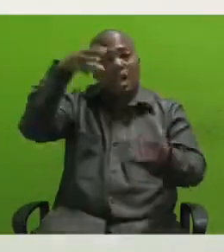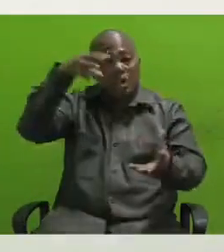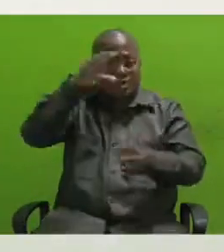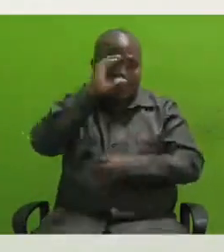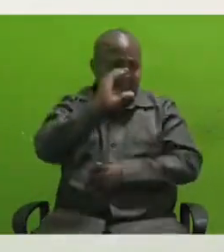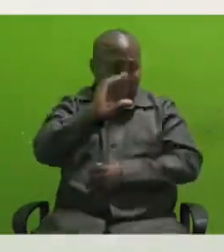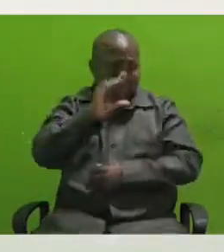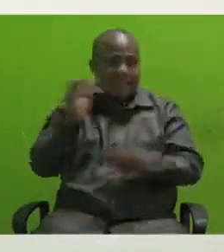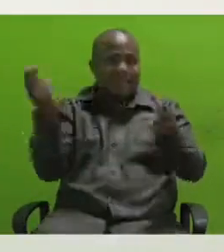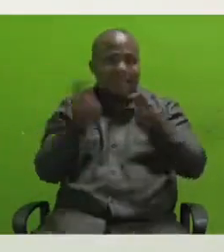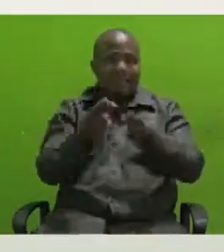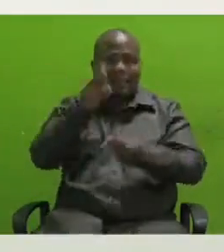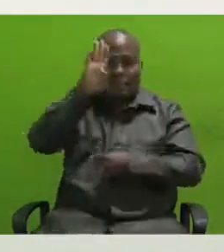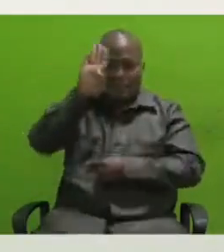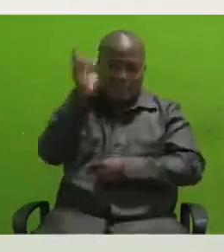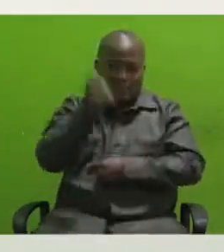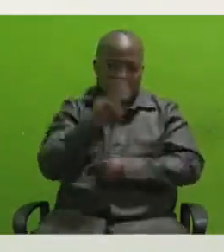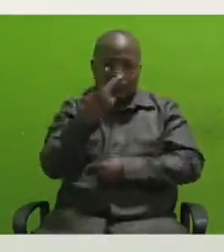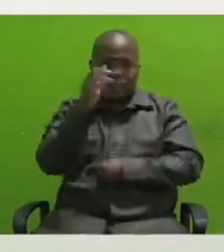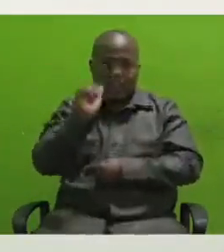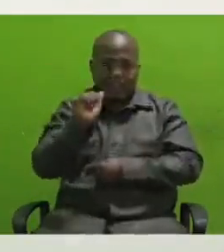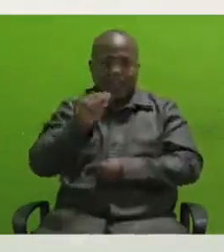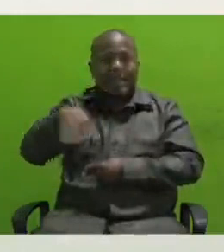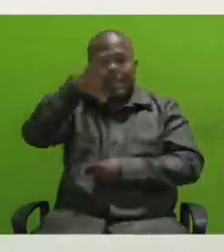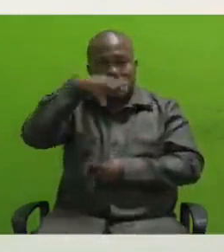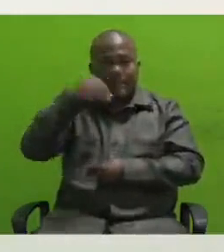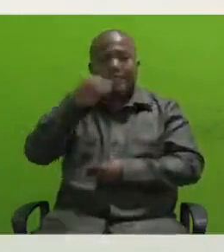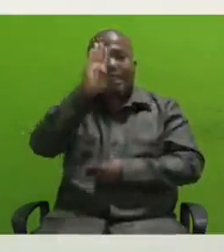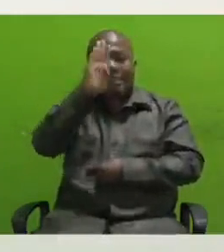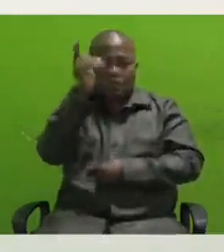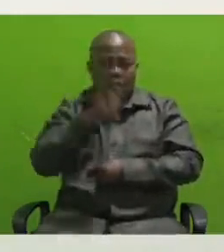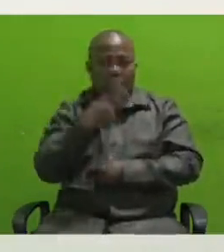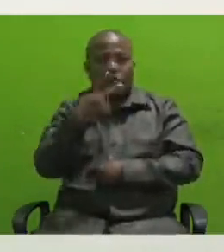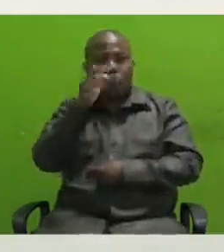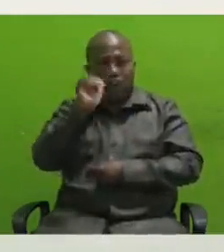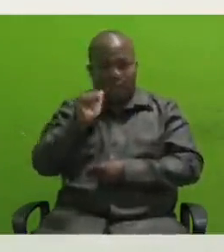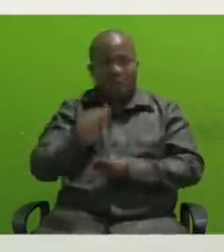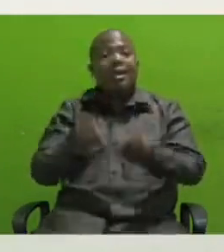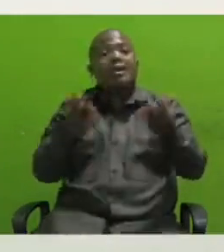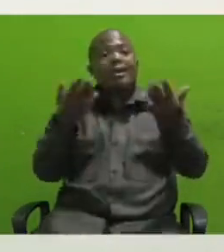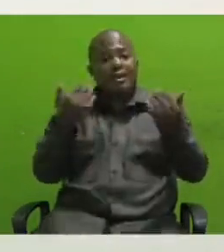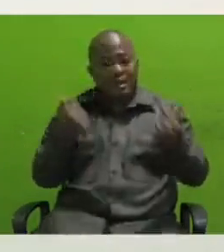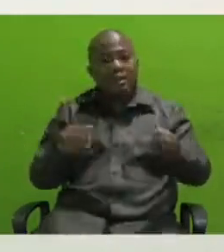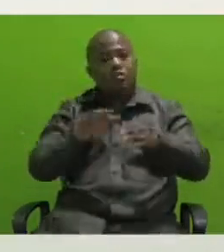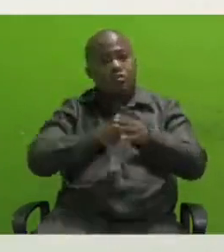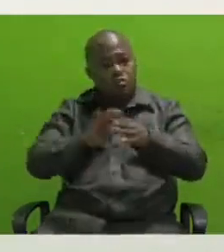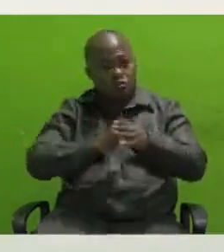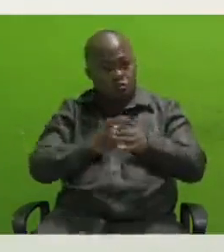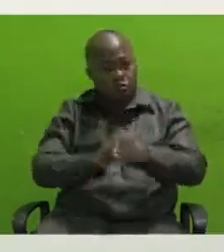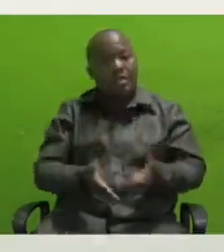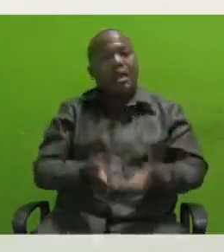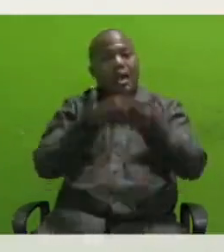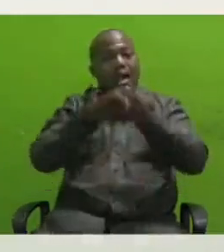C equal to B over 2A square, this B over 2A square can be used to help us